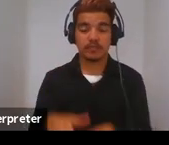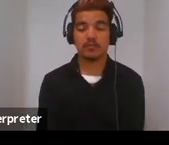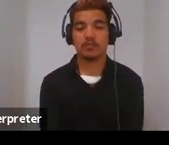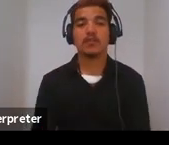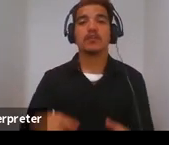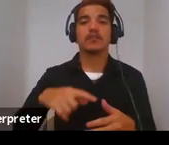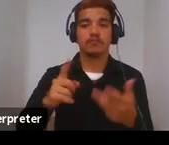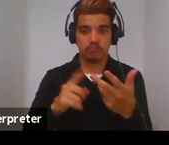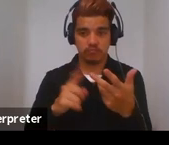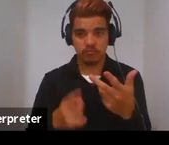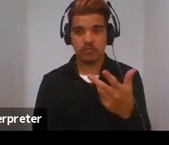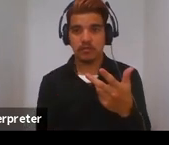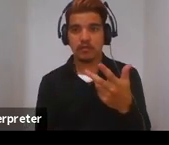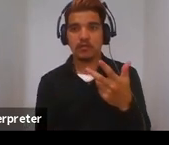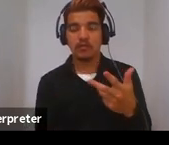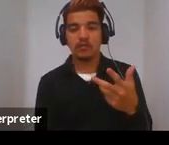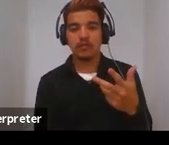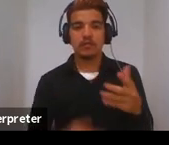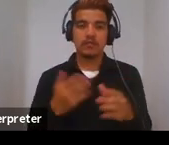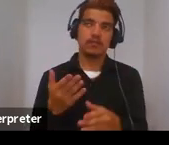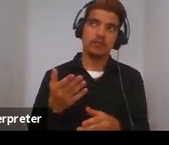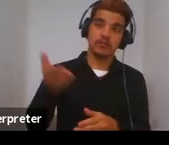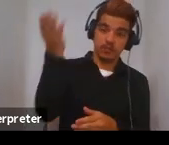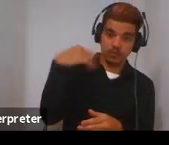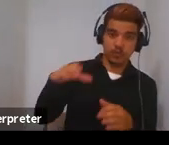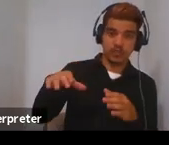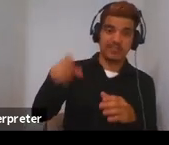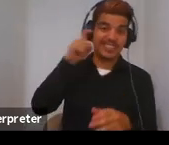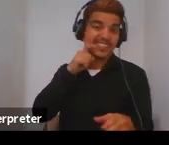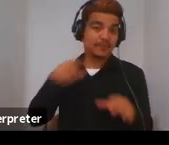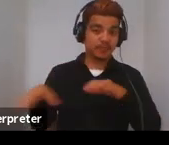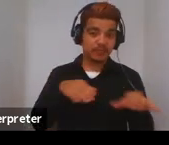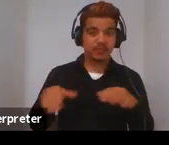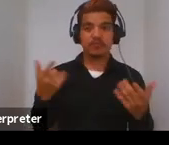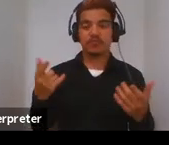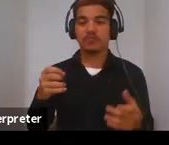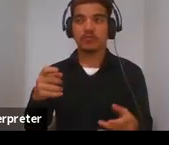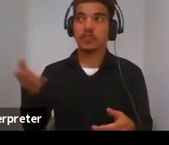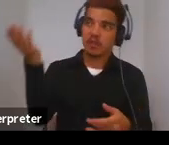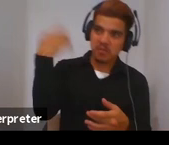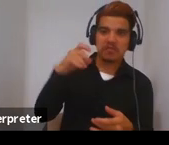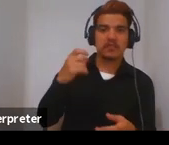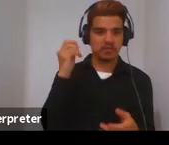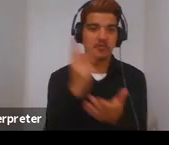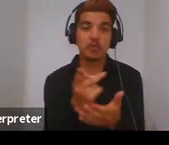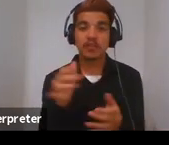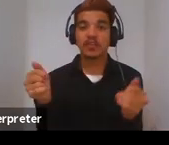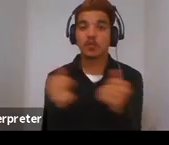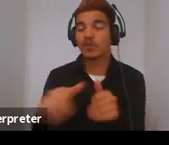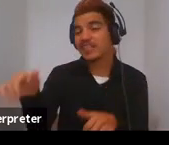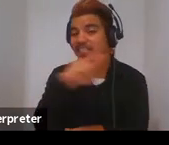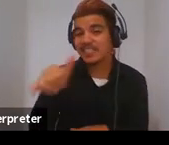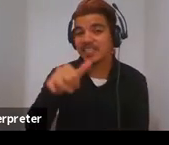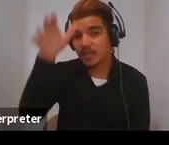Next piece is that previous sexual conduct, including previous consent with the same person, does